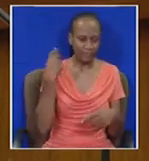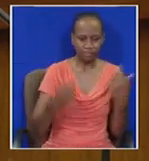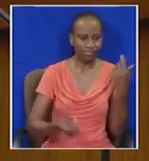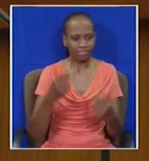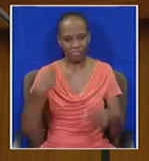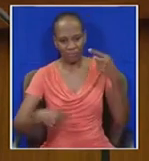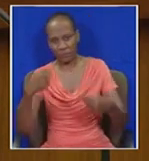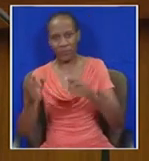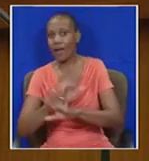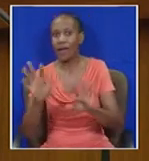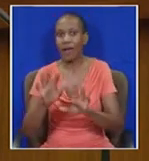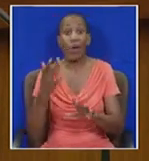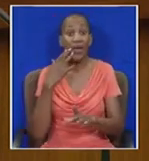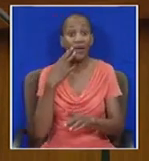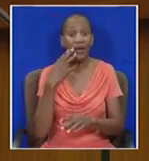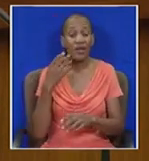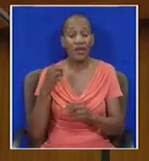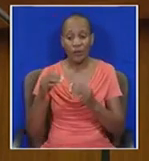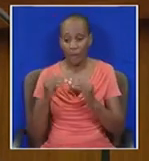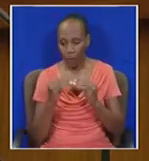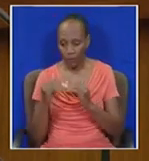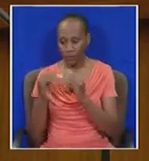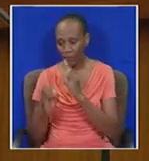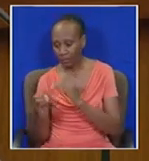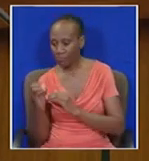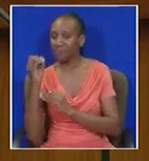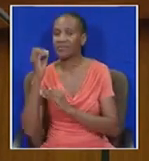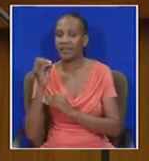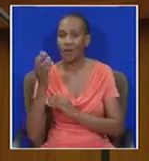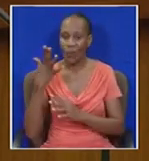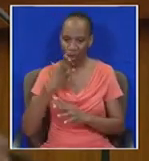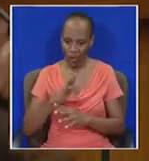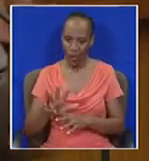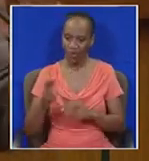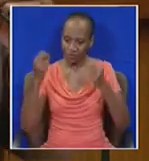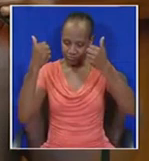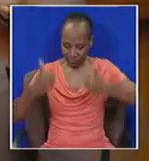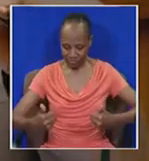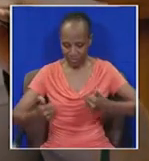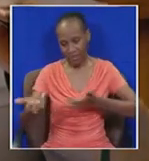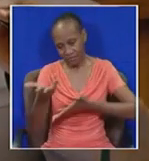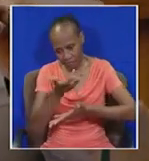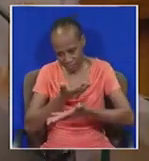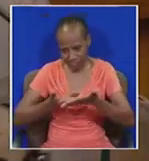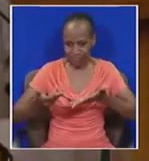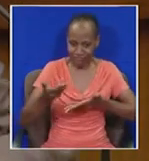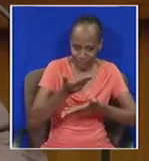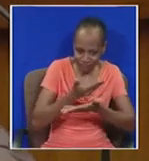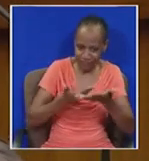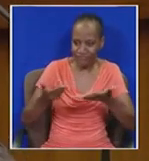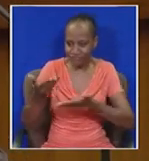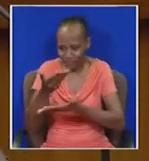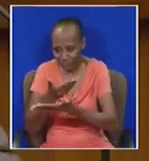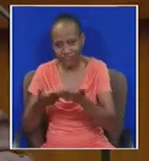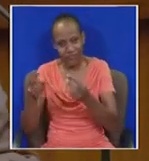of democracy in this country. We opted for a negotiated settlement in this